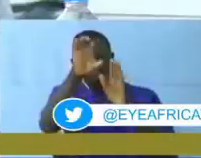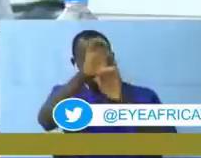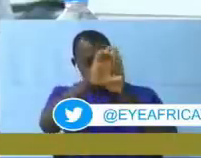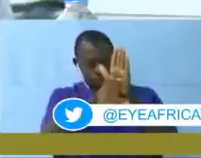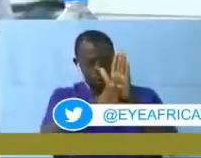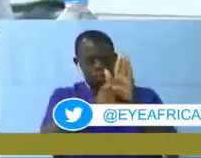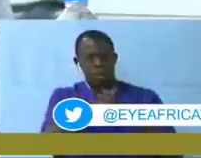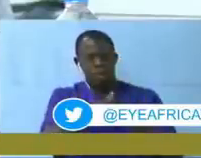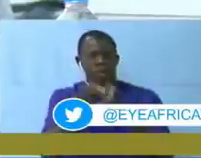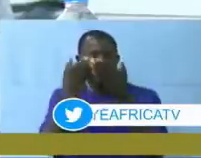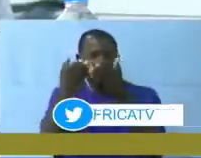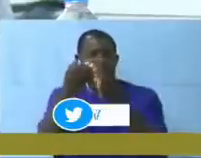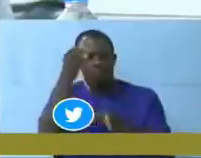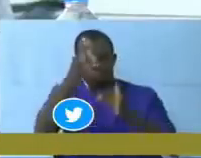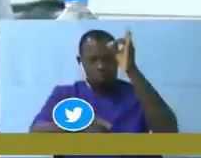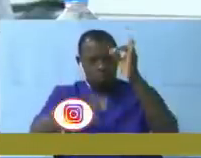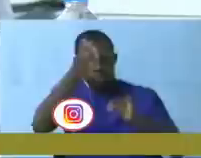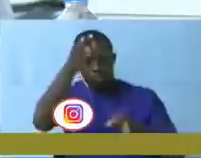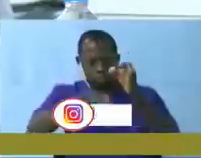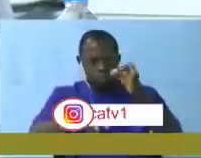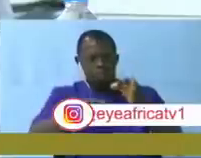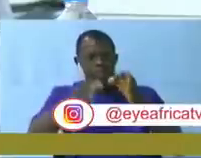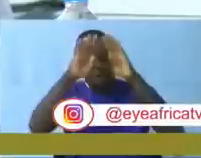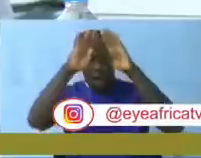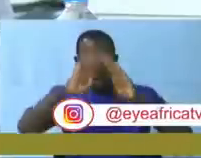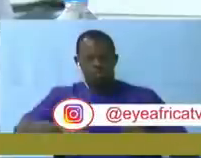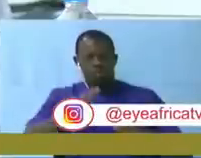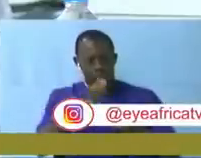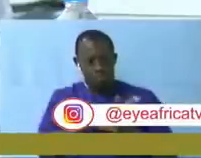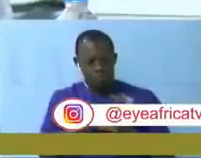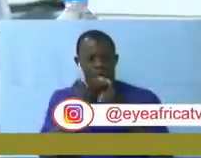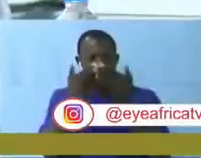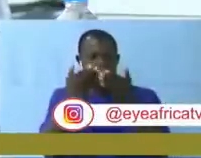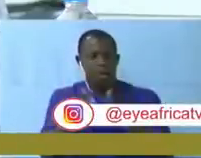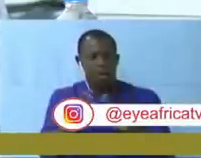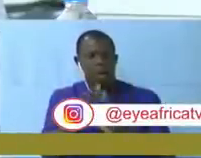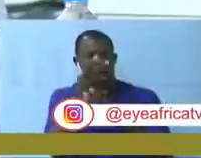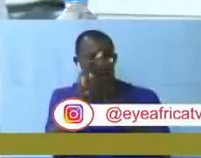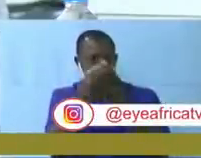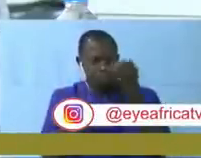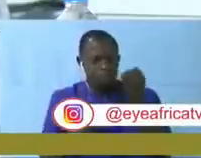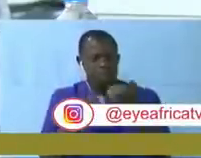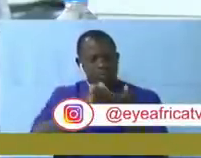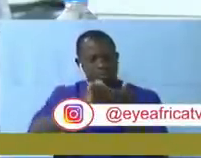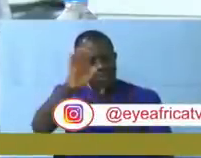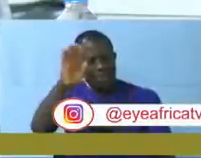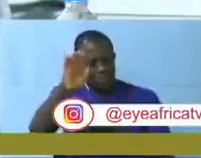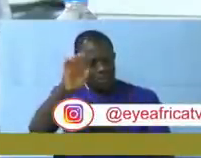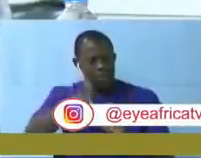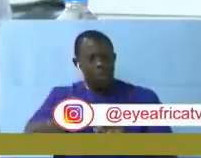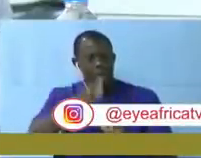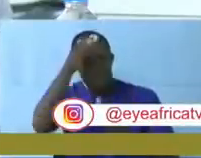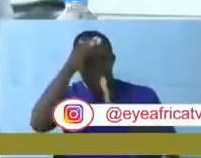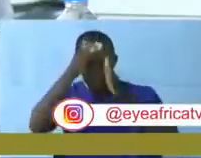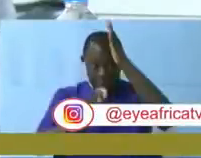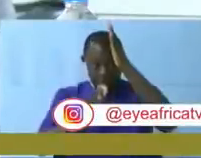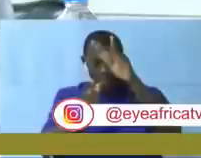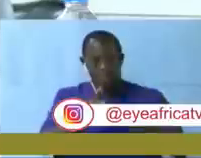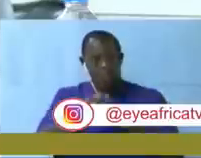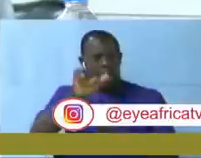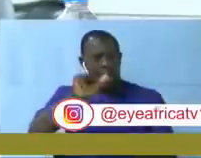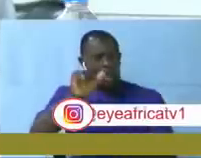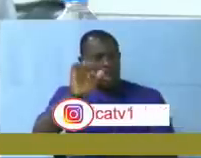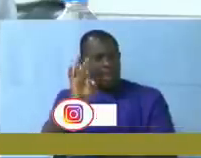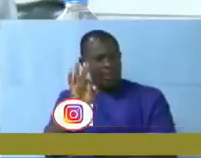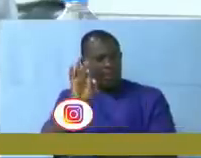bo xamné mom lañu bind ci ron code bi. And both were submitted to the military council, the AFPRC at